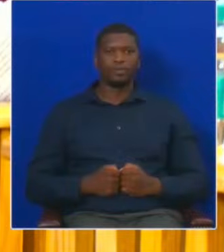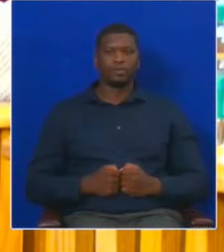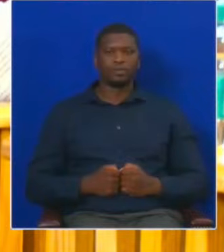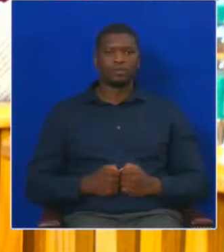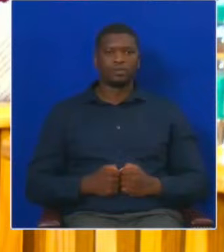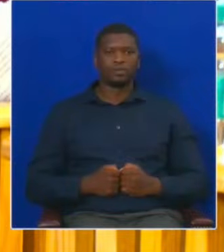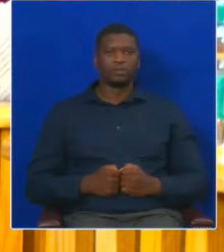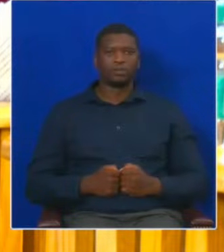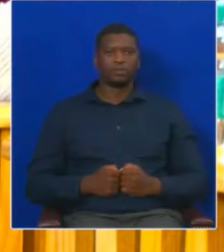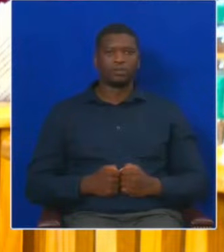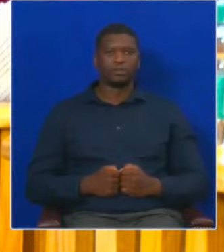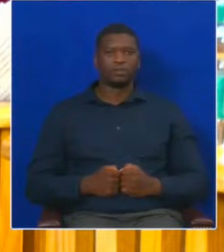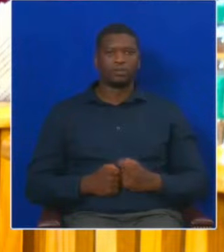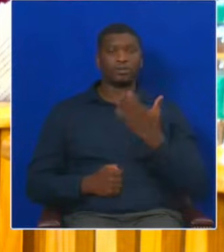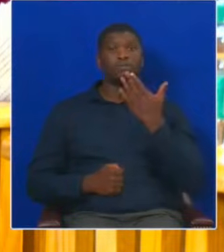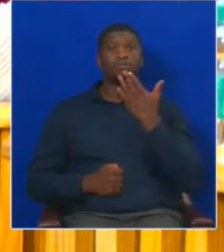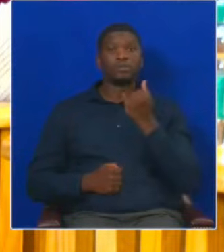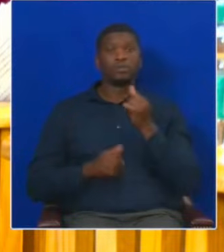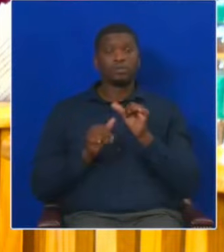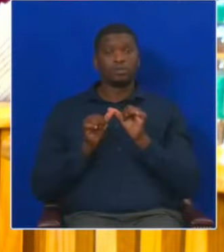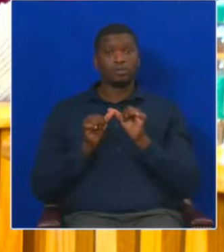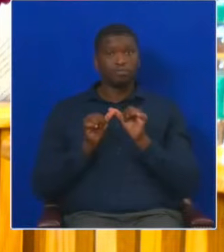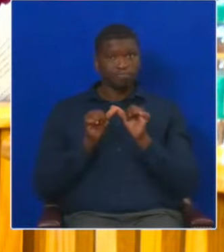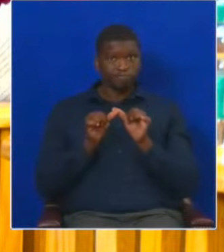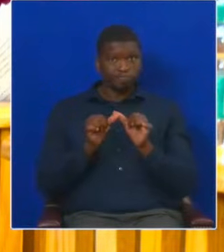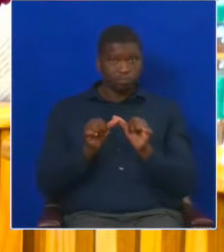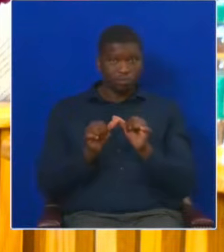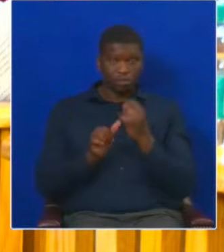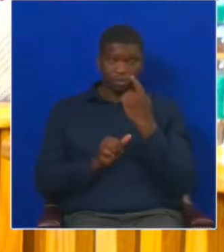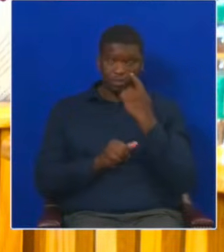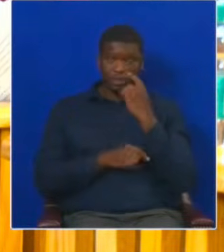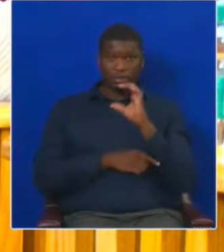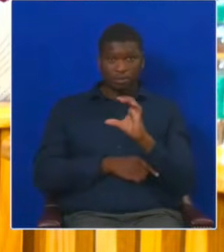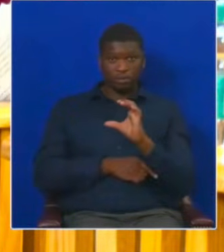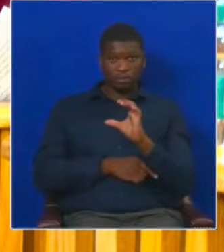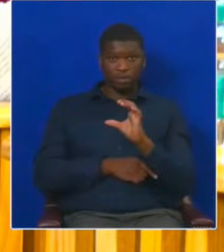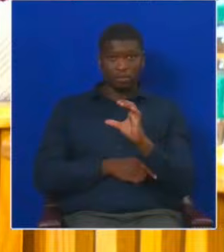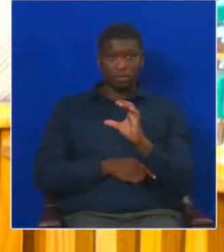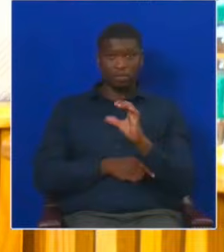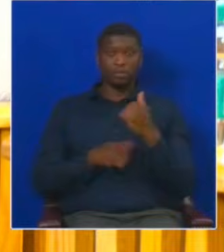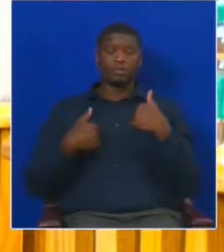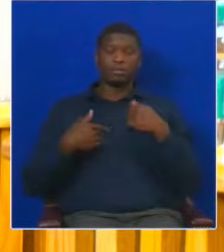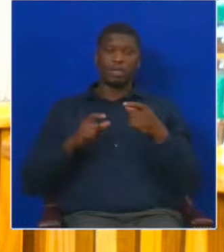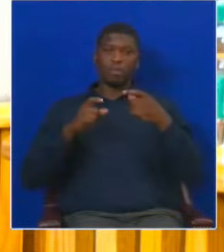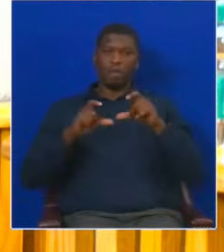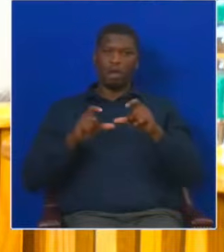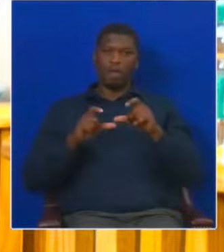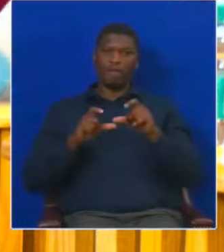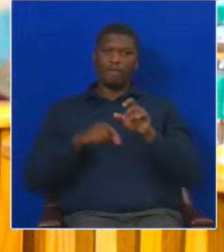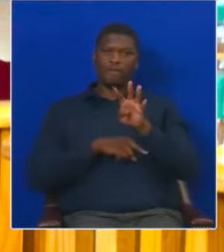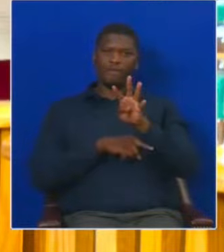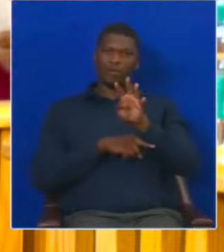Please then proceed, Witness C, from paragraph 47.3.